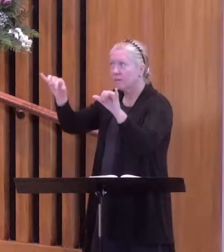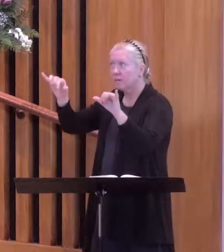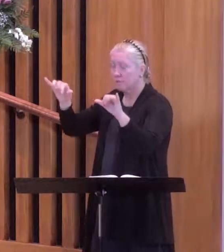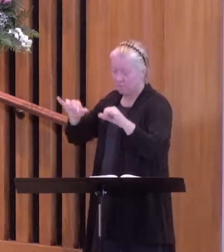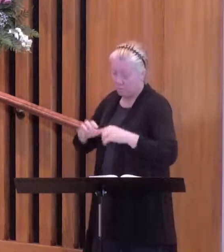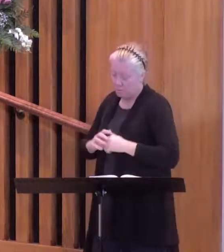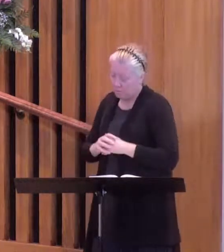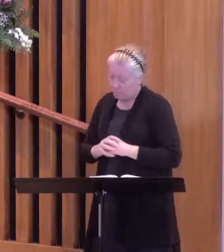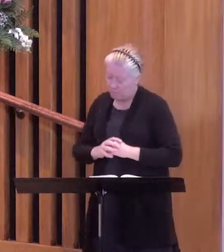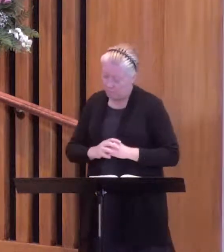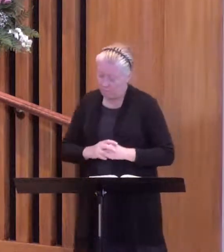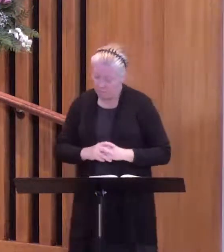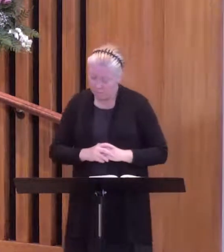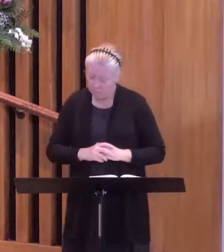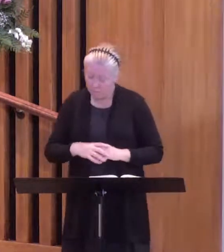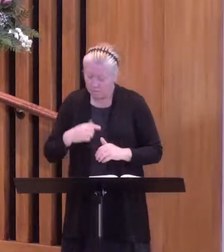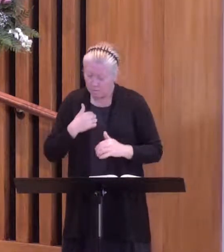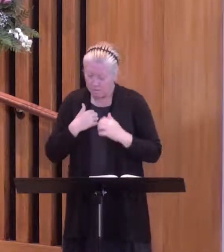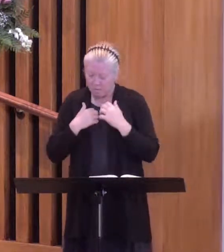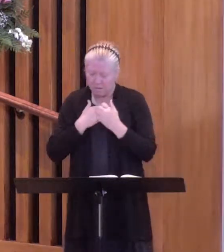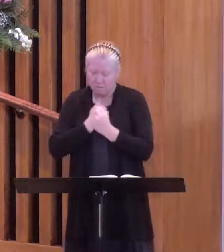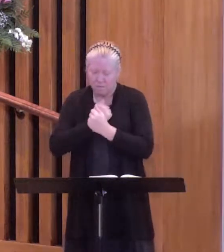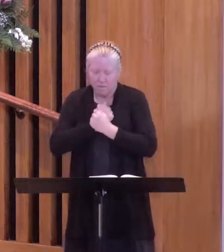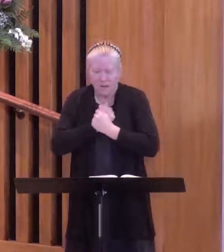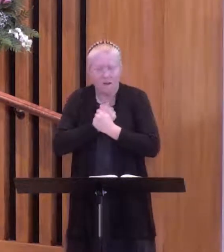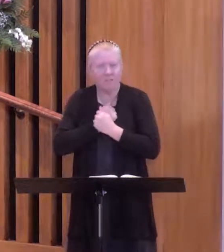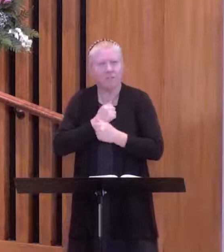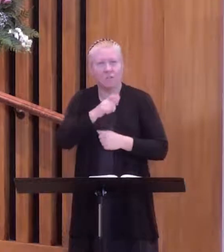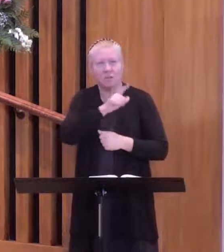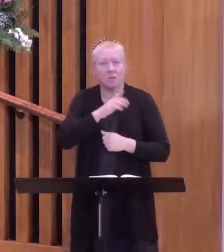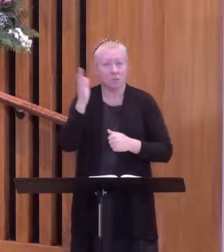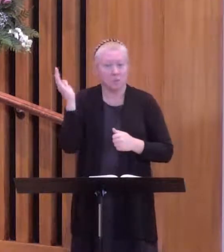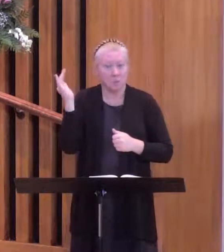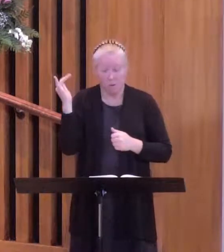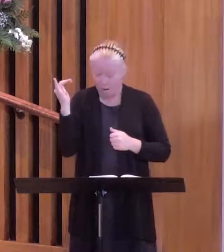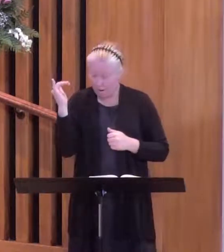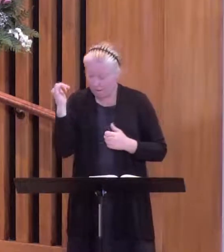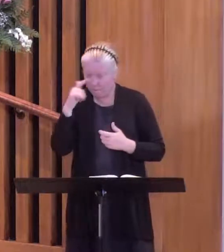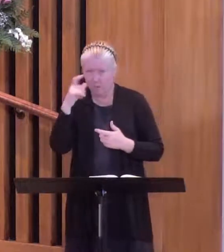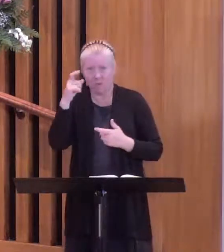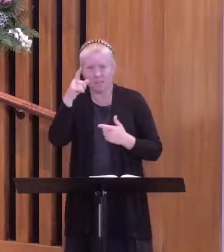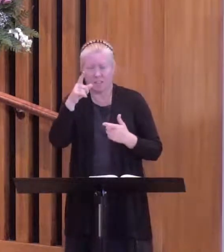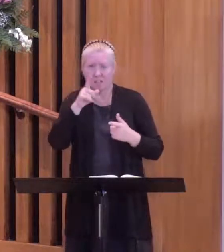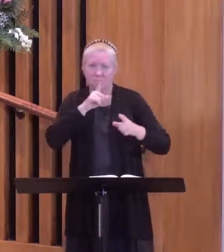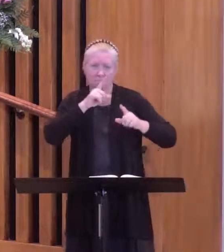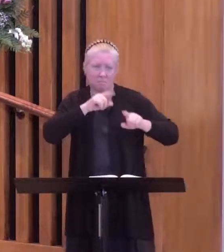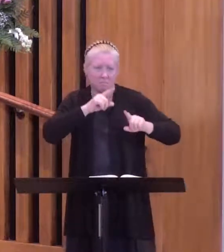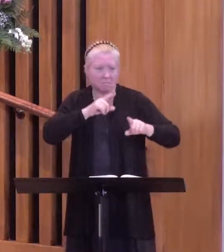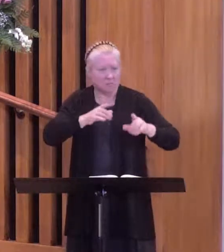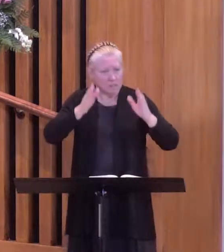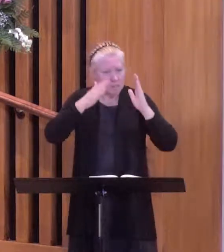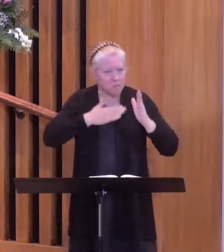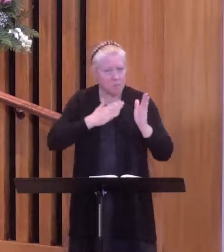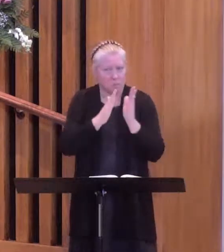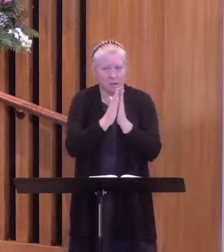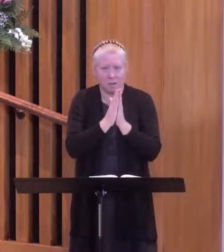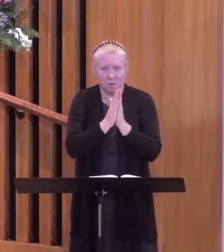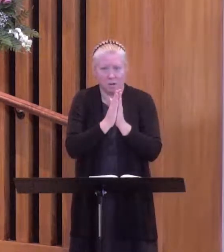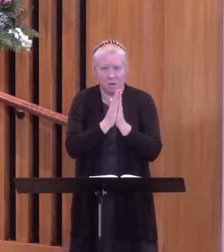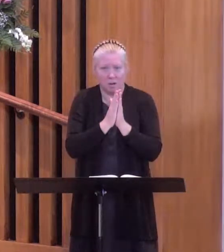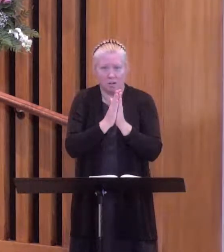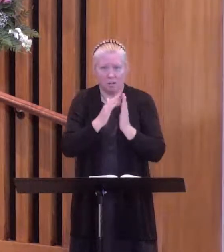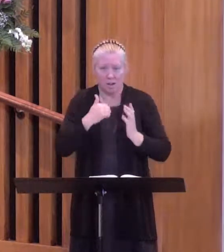living. I love the Lord because he has heard my voice in